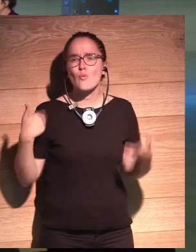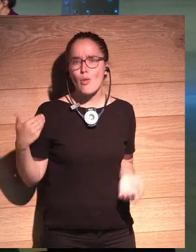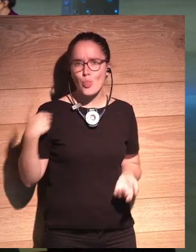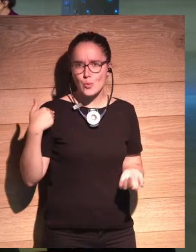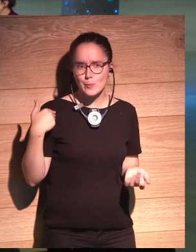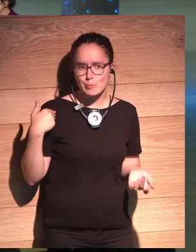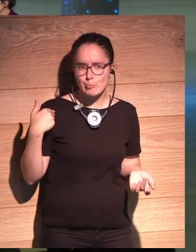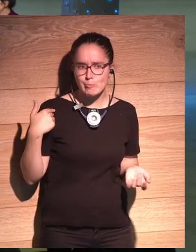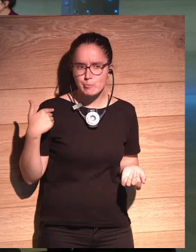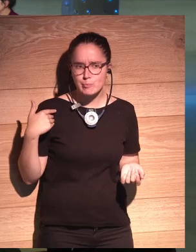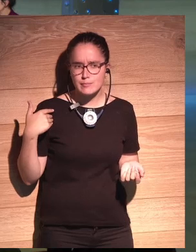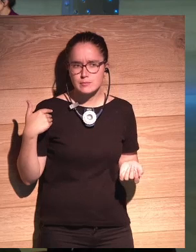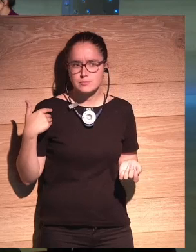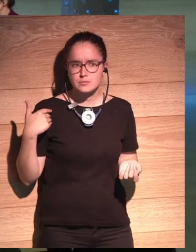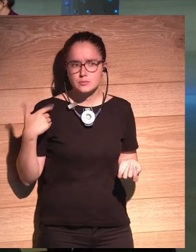hand in hand?